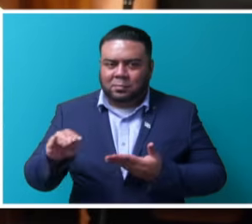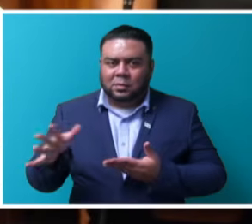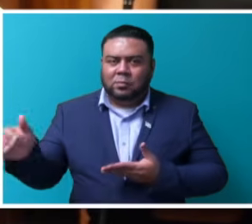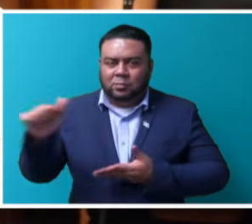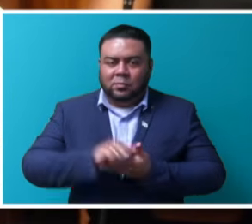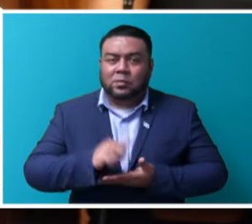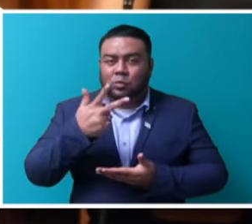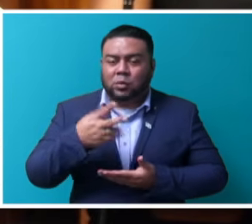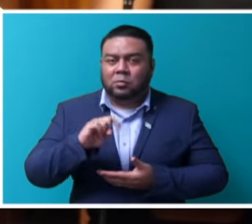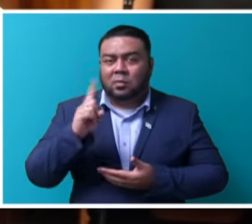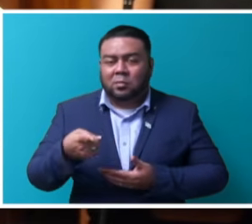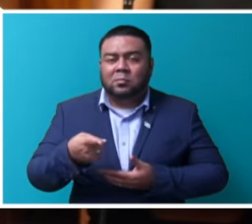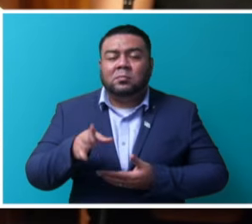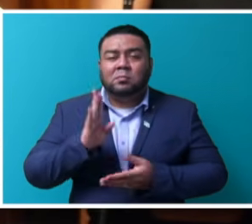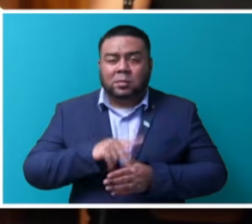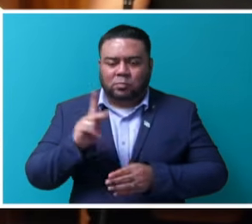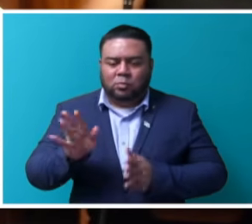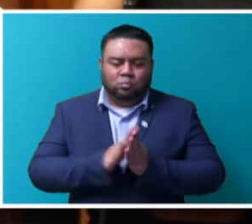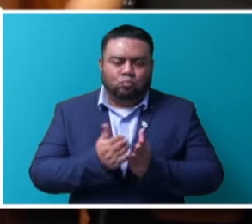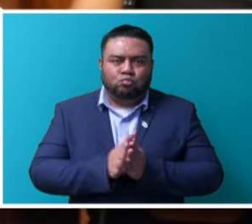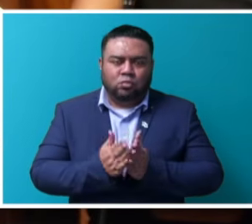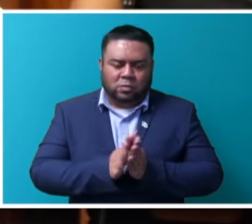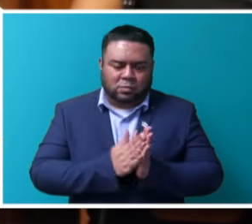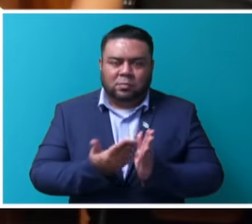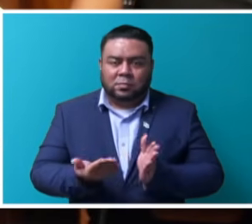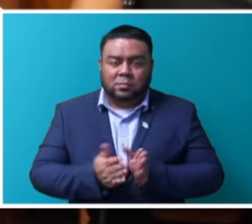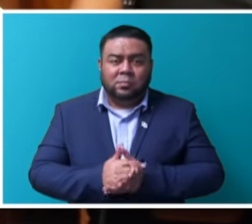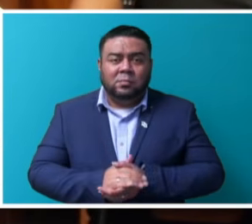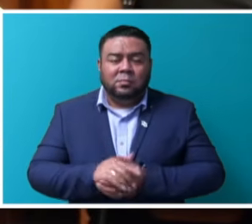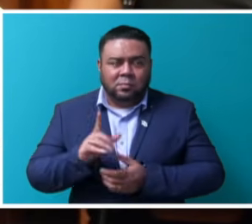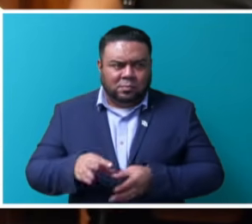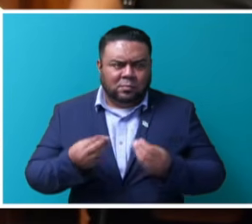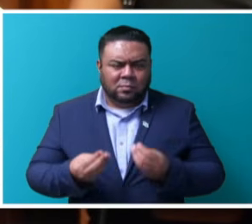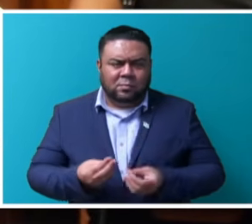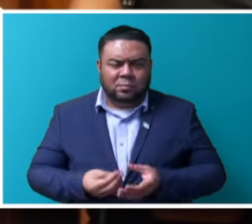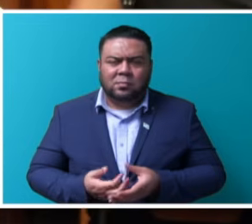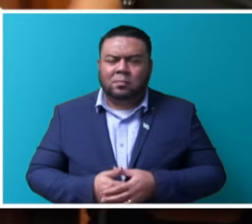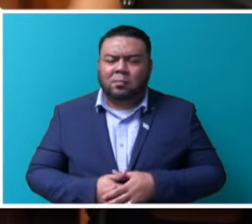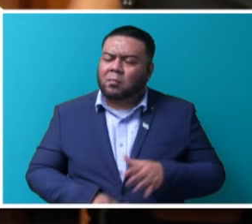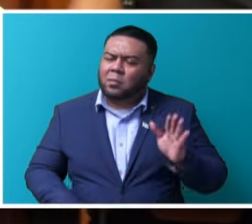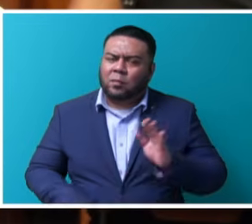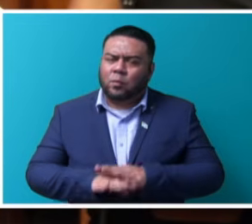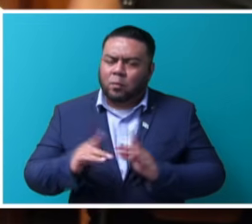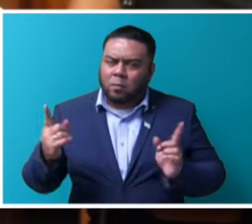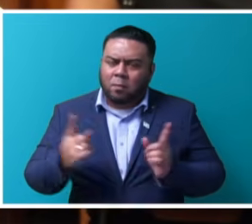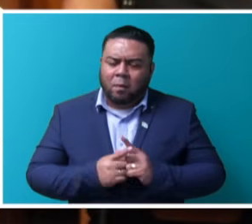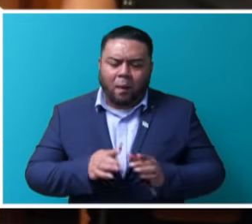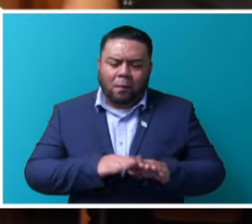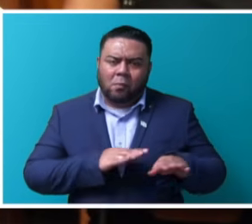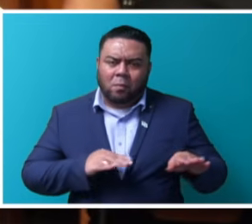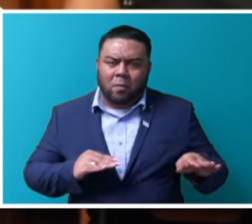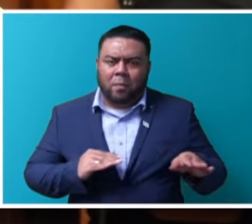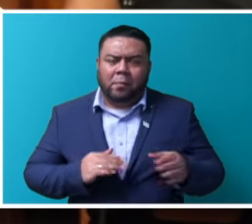of 200,000 passport books. This volume is expected to fully meet the backlog